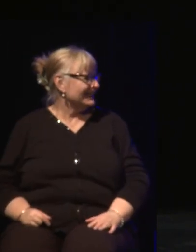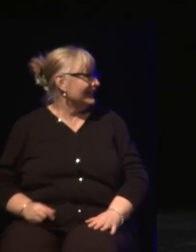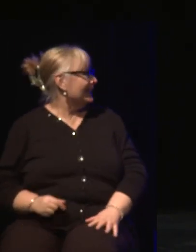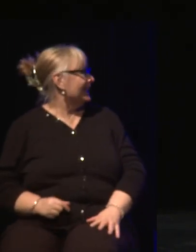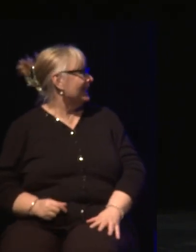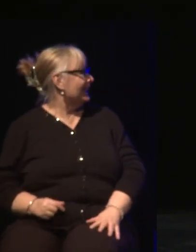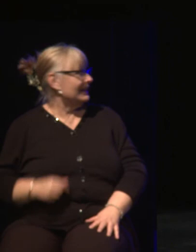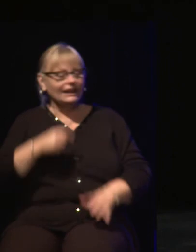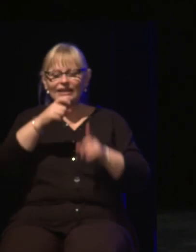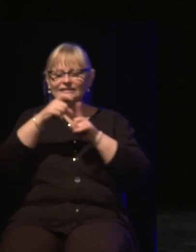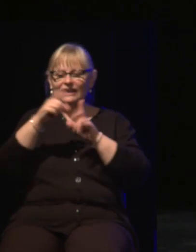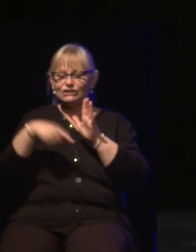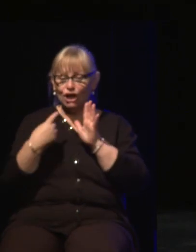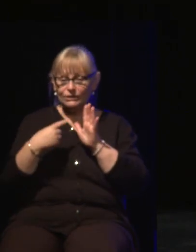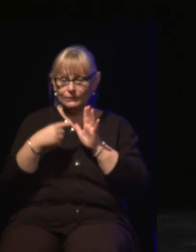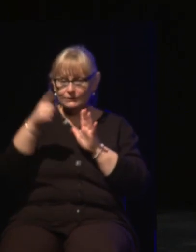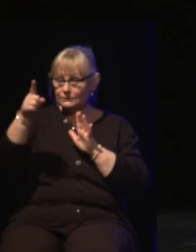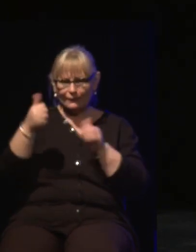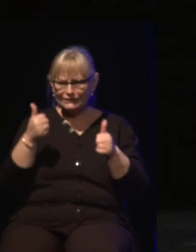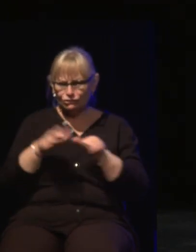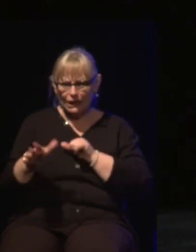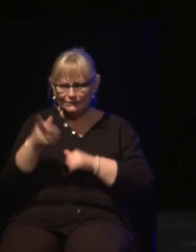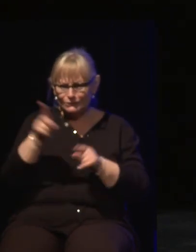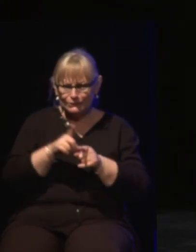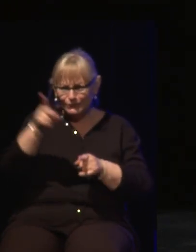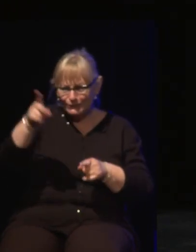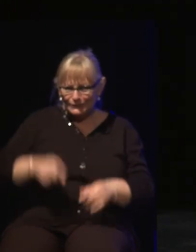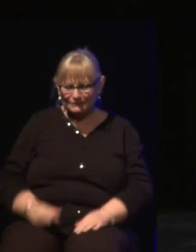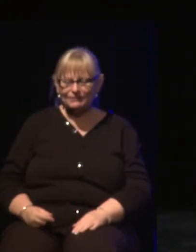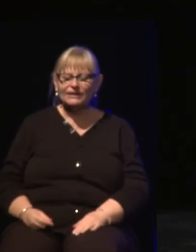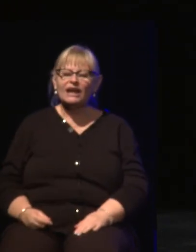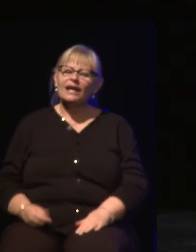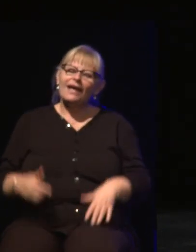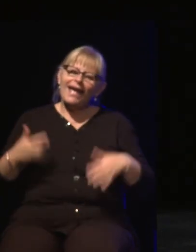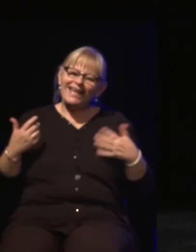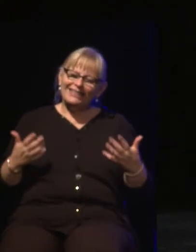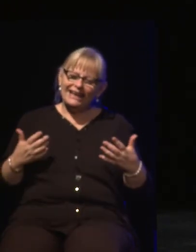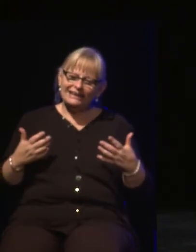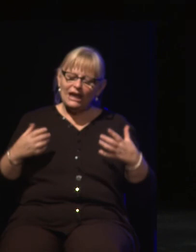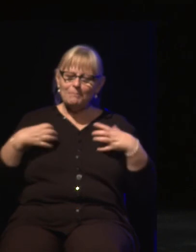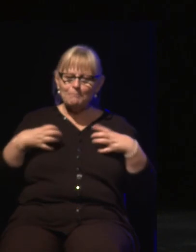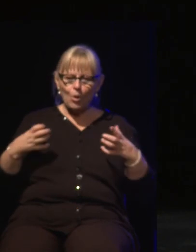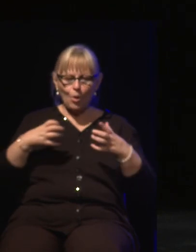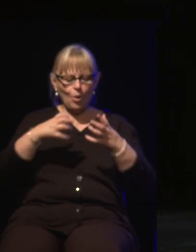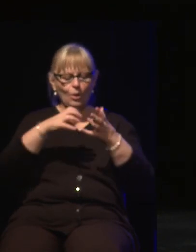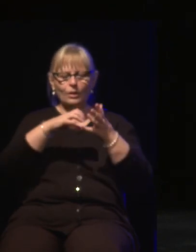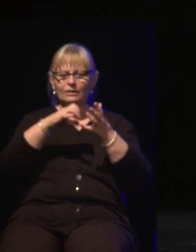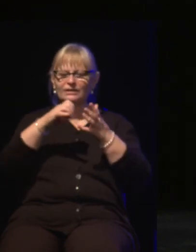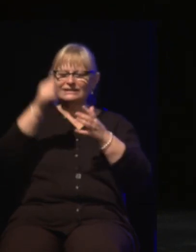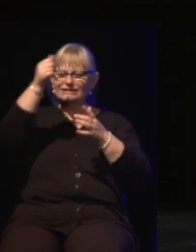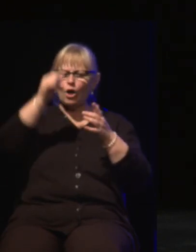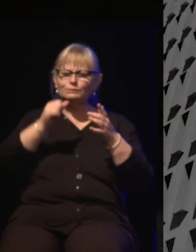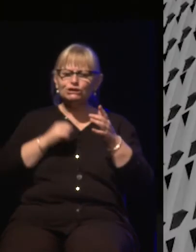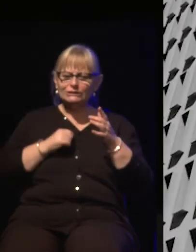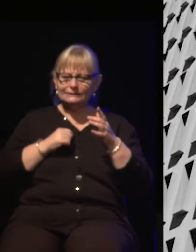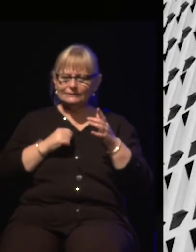This David Jones even the David Jones is great. And then, and more sculptures. So a lot of these buildings were designed to be like sculptures,